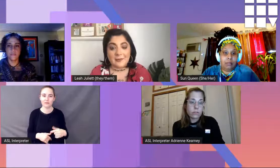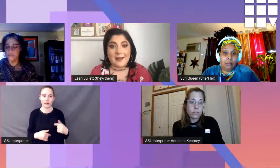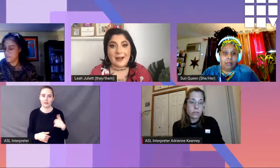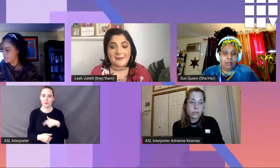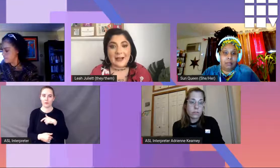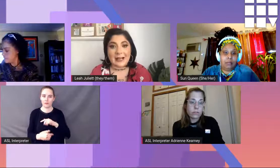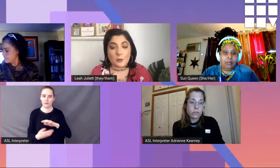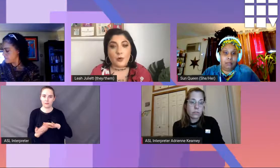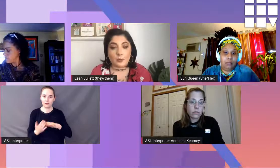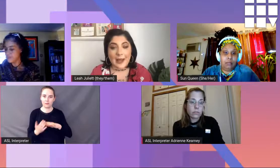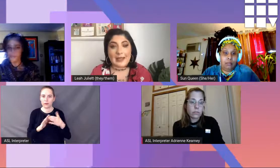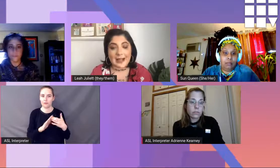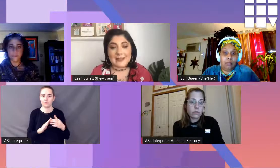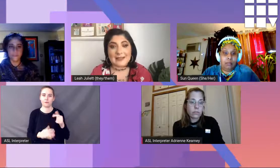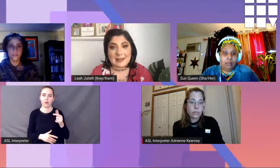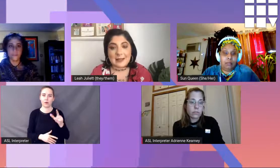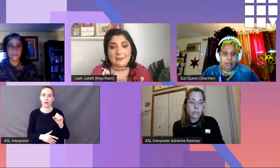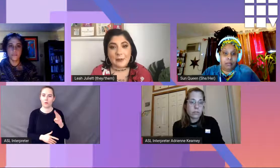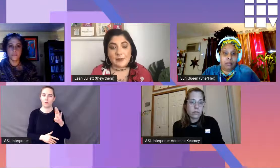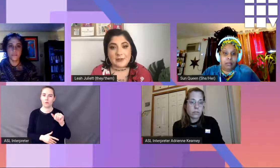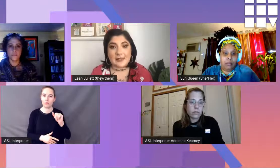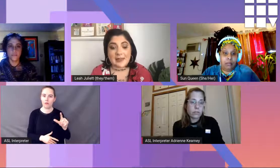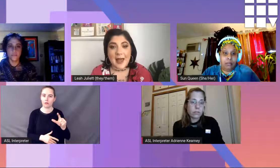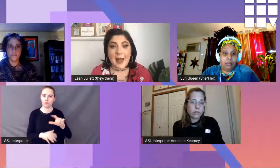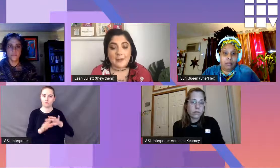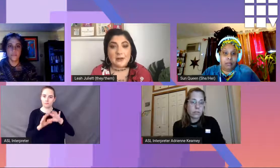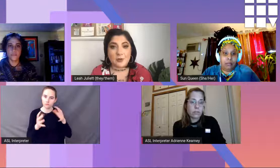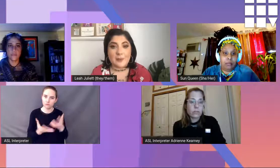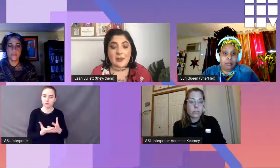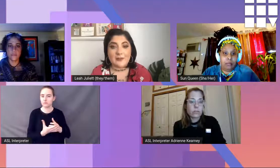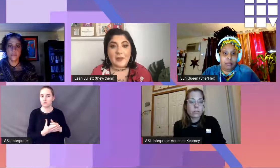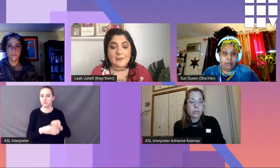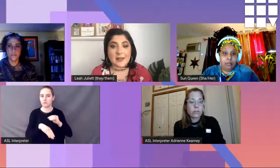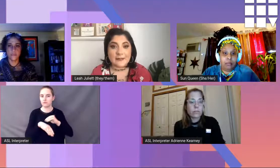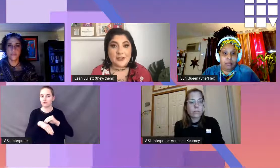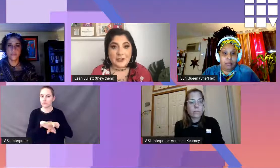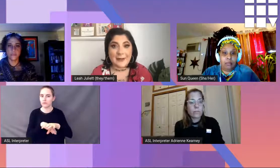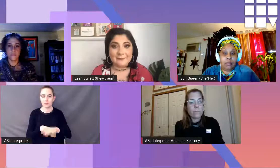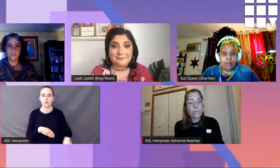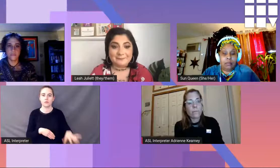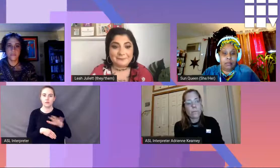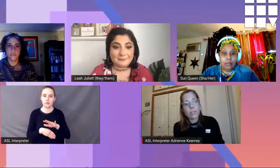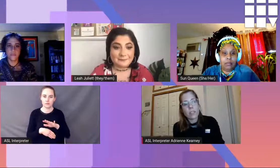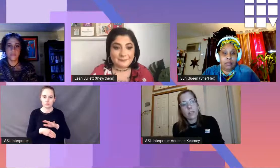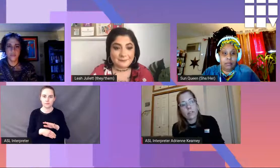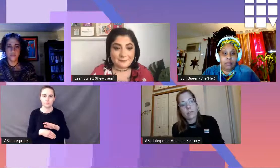Porn, fighting worldwide against abuses that happen to women and femmes on the internet.